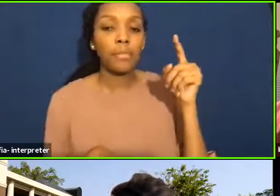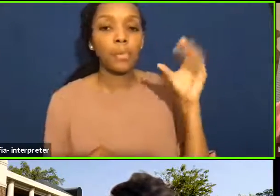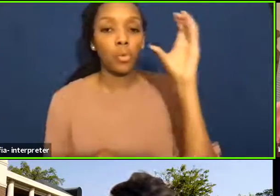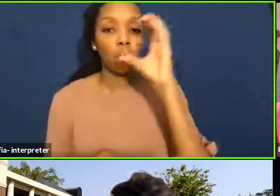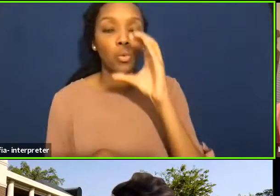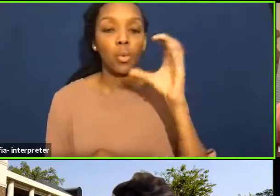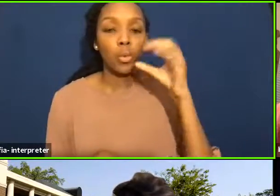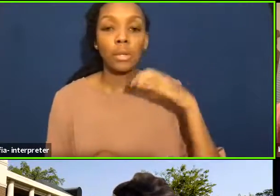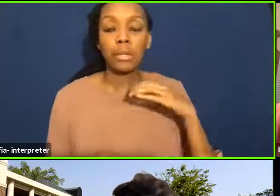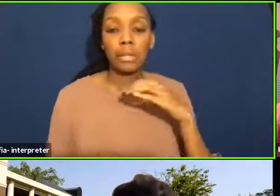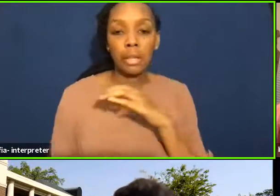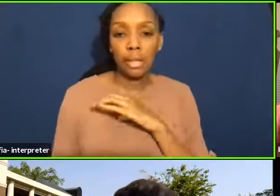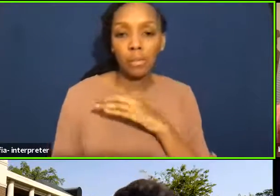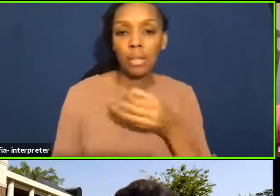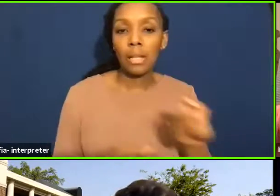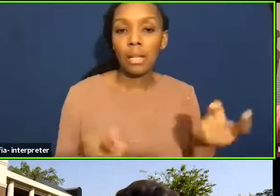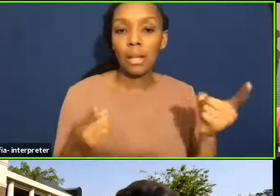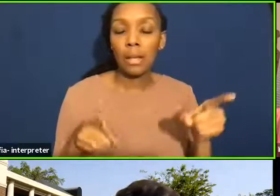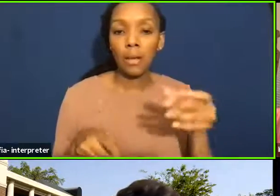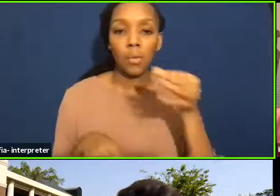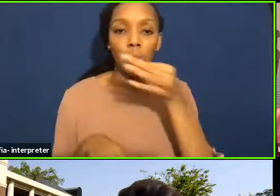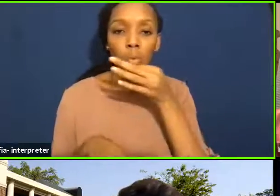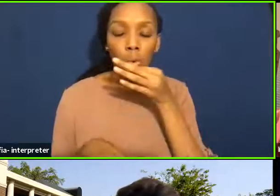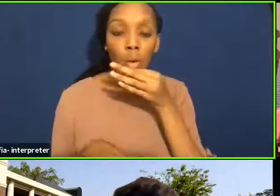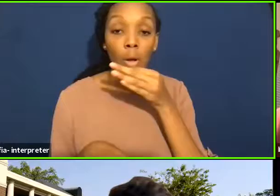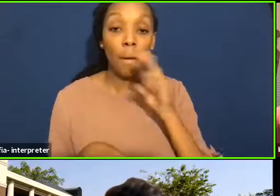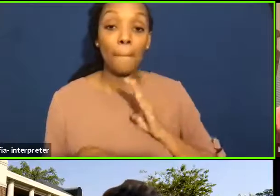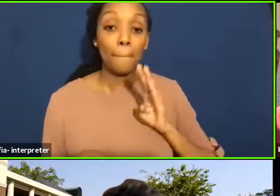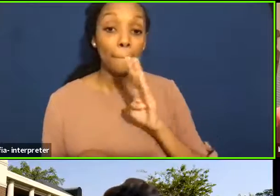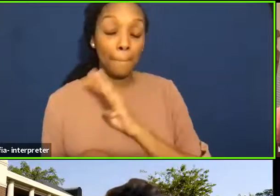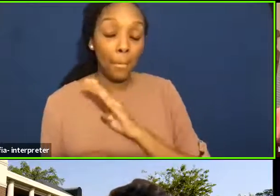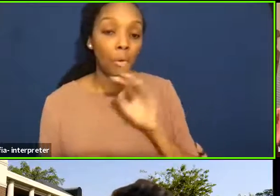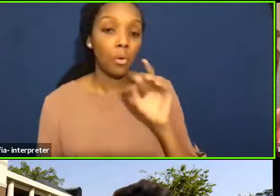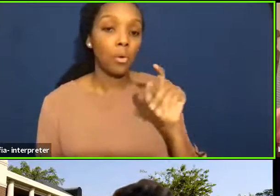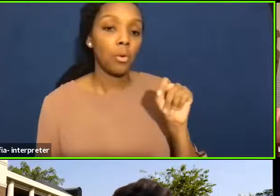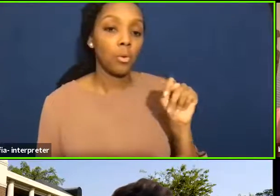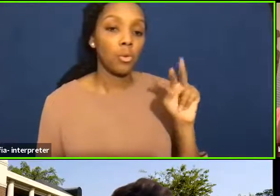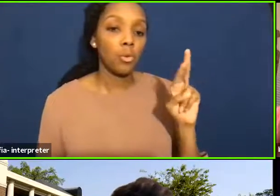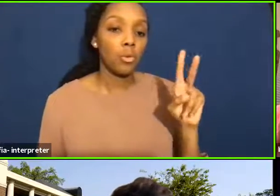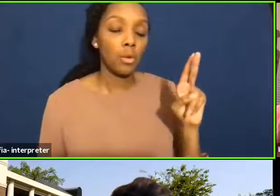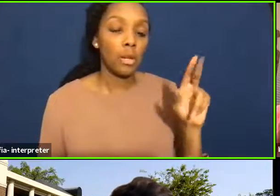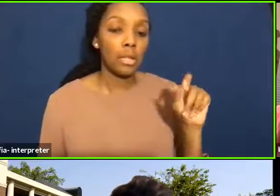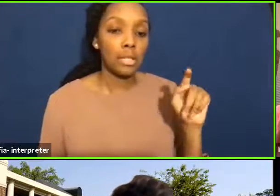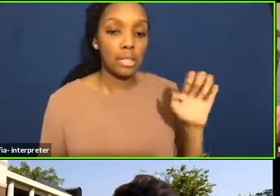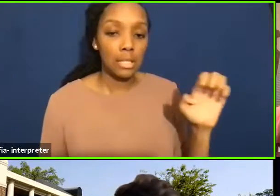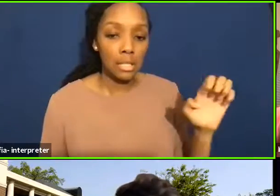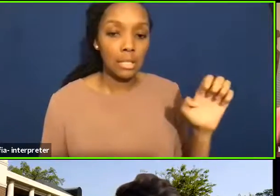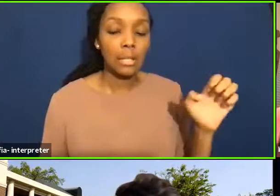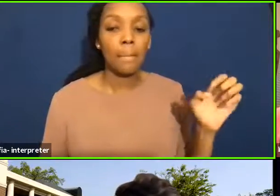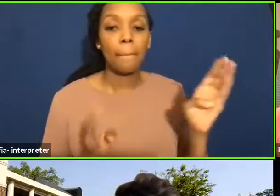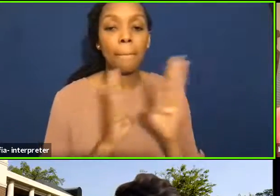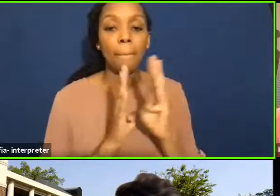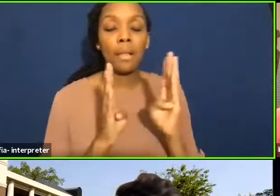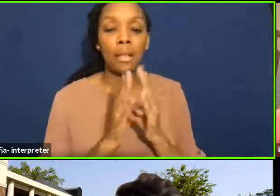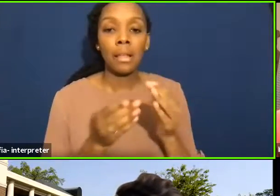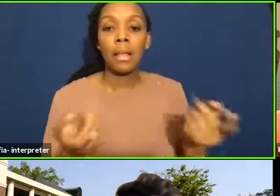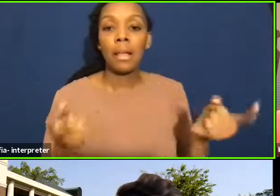up, and the Board of Trustees meeting that are being scheduled